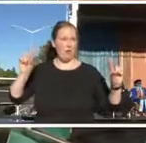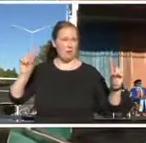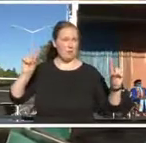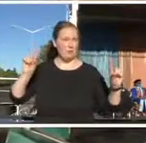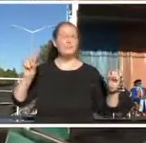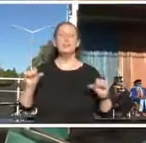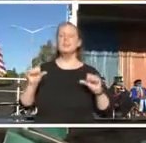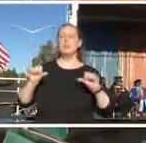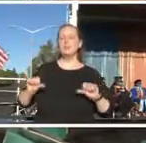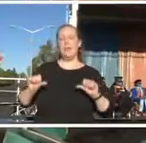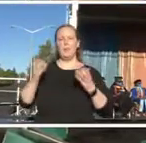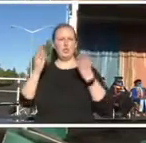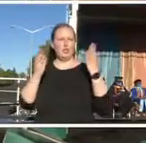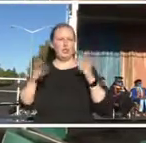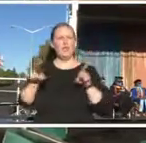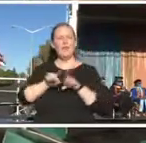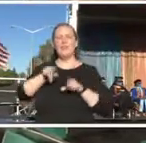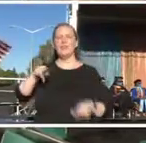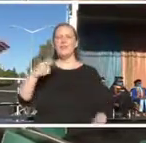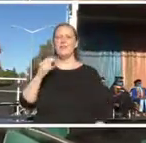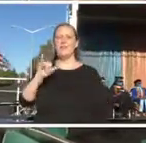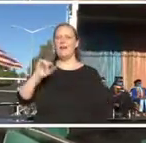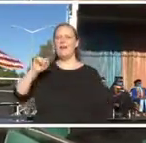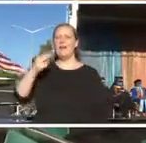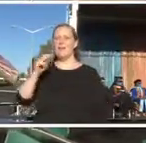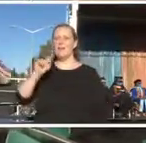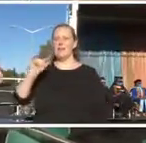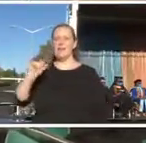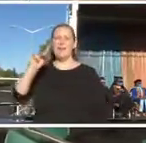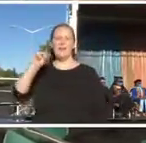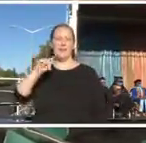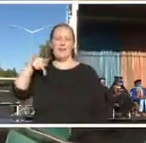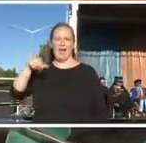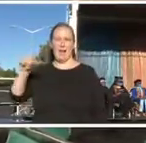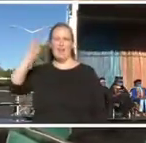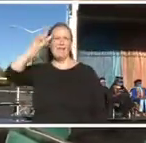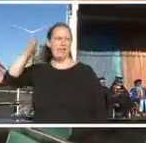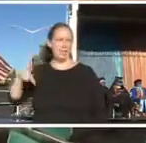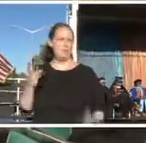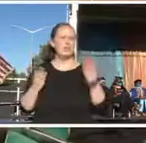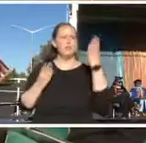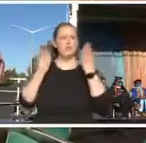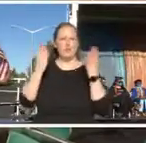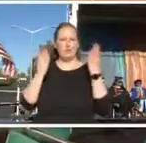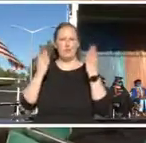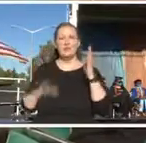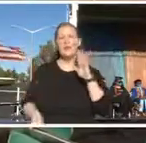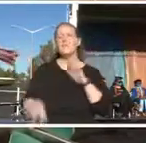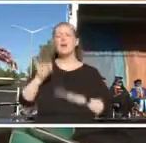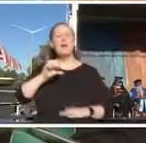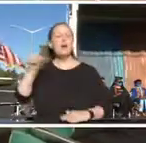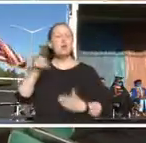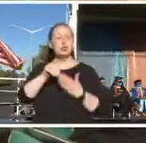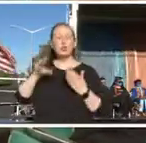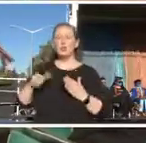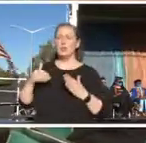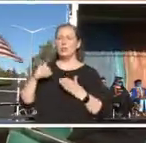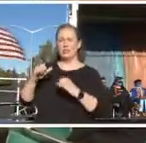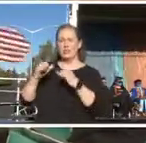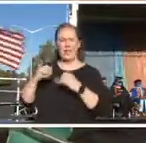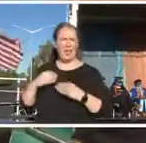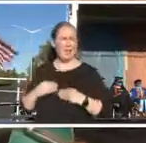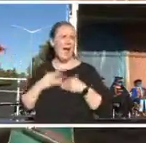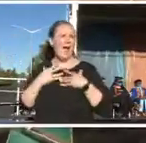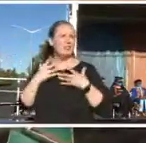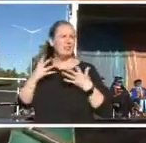being able to serve as Phi Theta Kappa's Vice President of Service. Finding other students who share my passion for giving